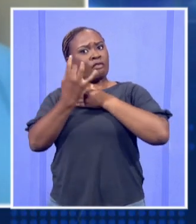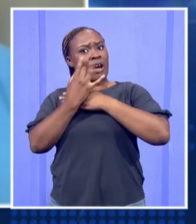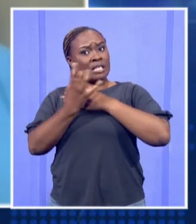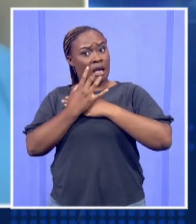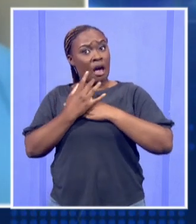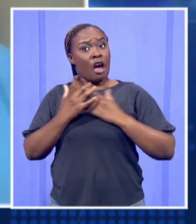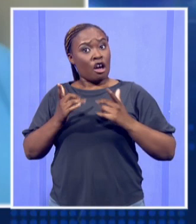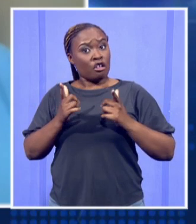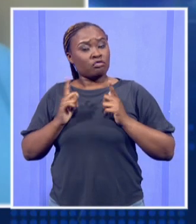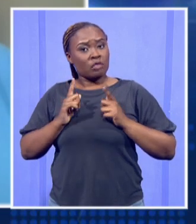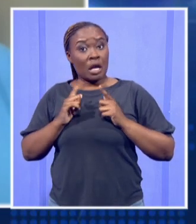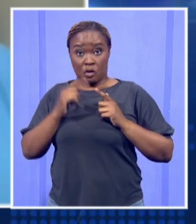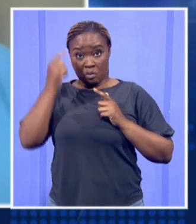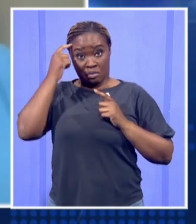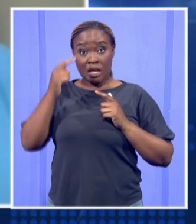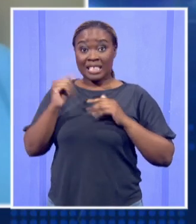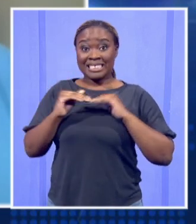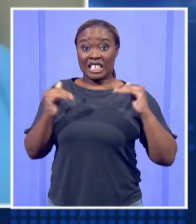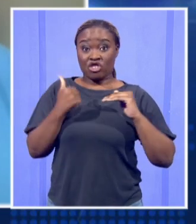see a stage 6 possible?